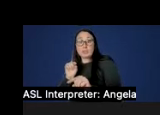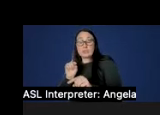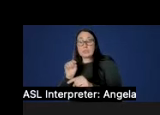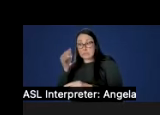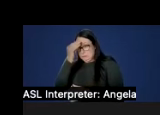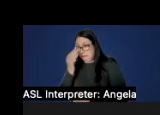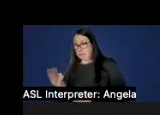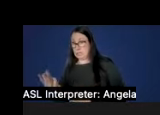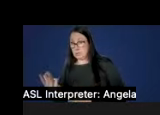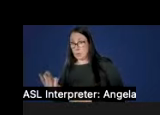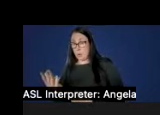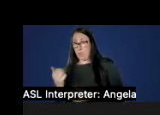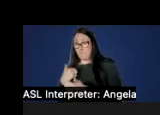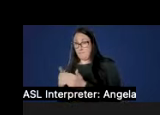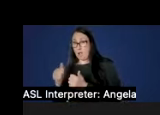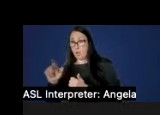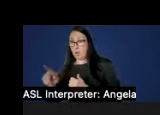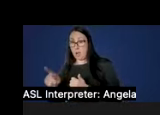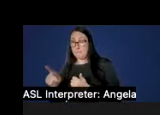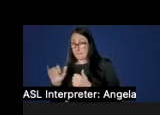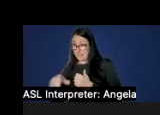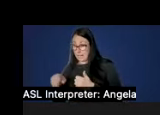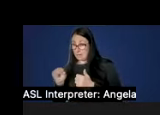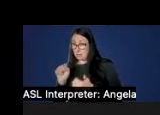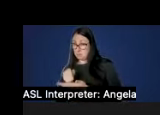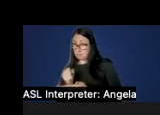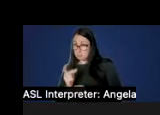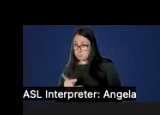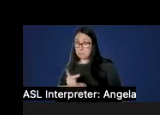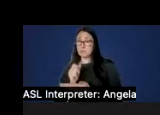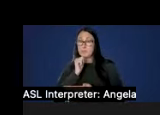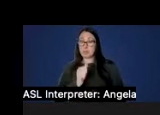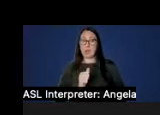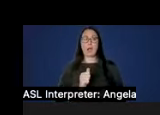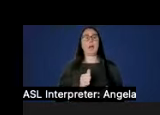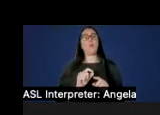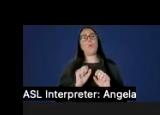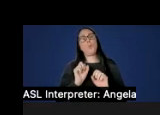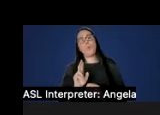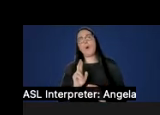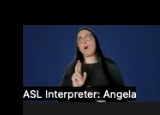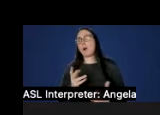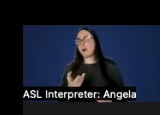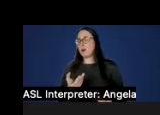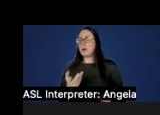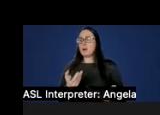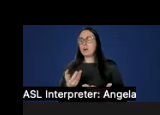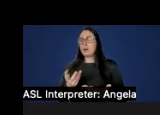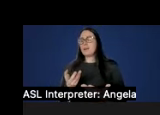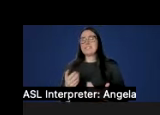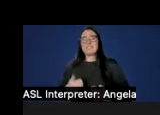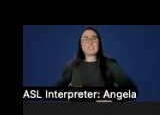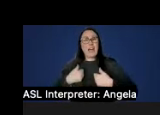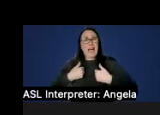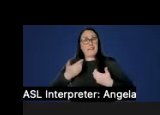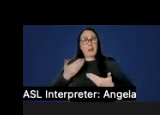some follow-up blood work based off of what came out, that kind of thing. And a survivor might feel like, I just want to get through this